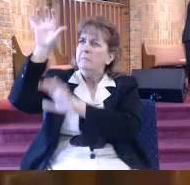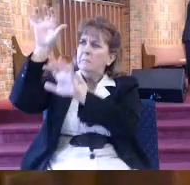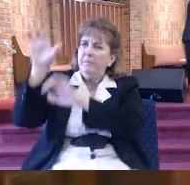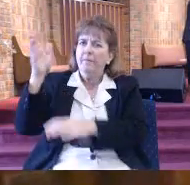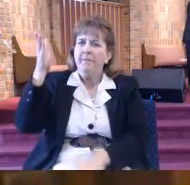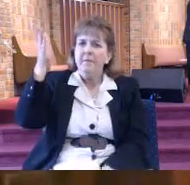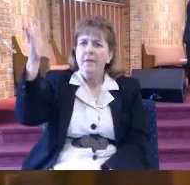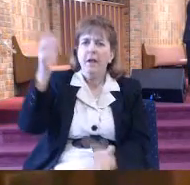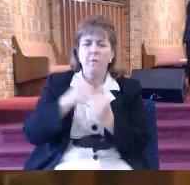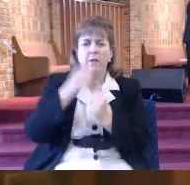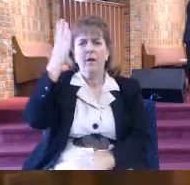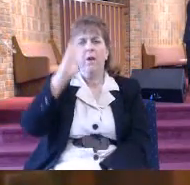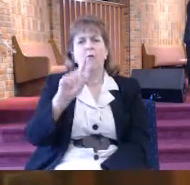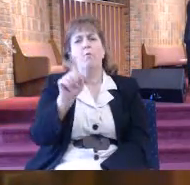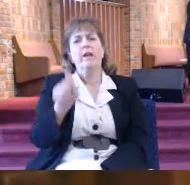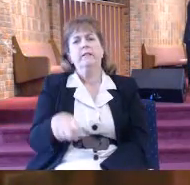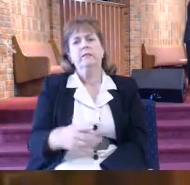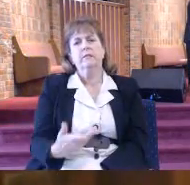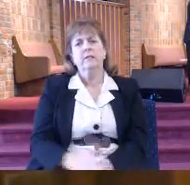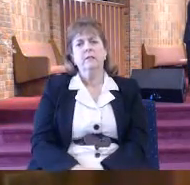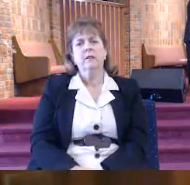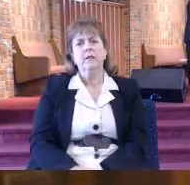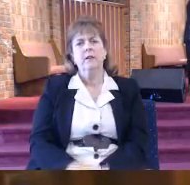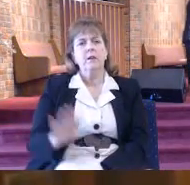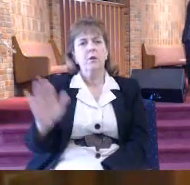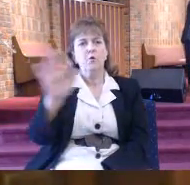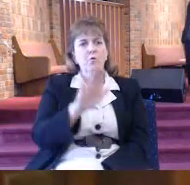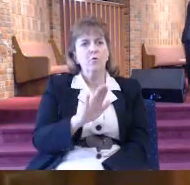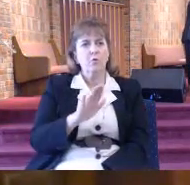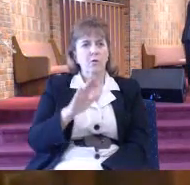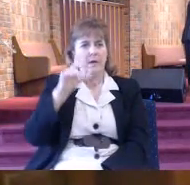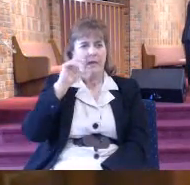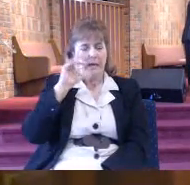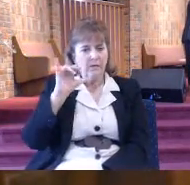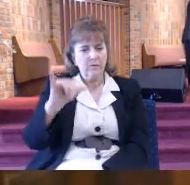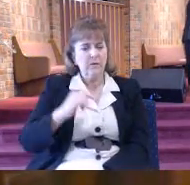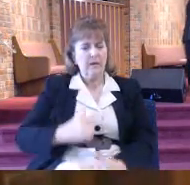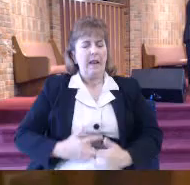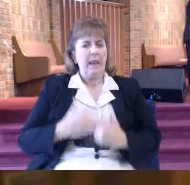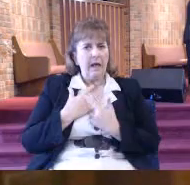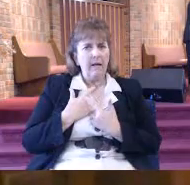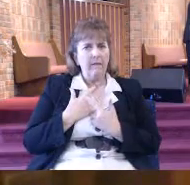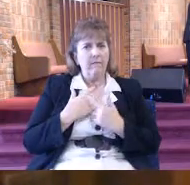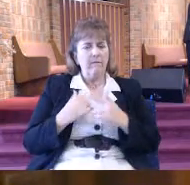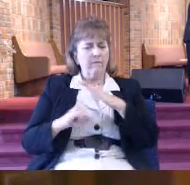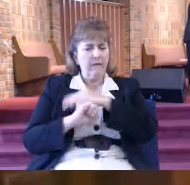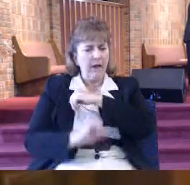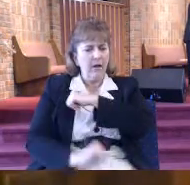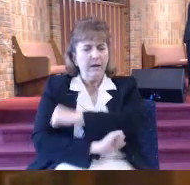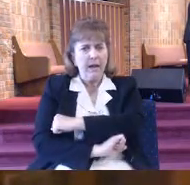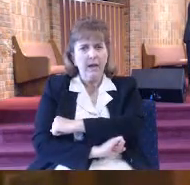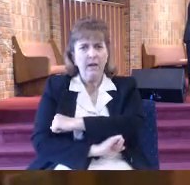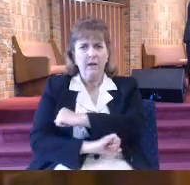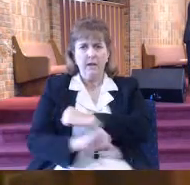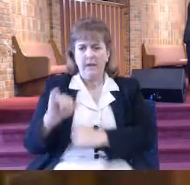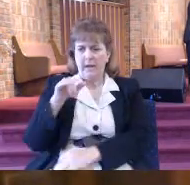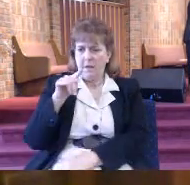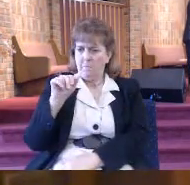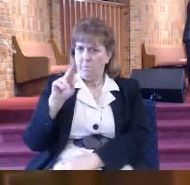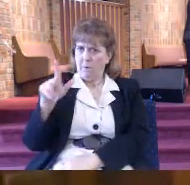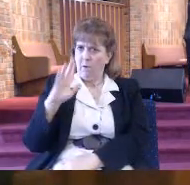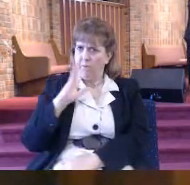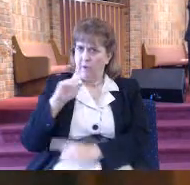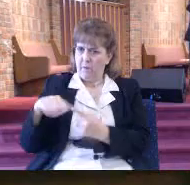with God? What kind of eternal life and the foundation for eternal life that Paul was talking about in 1 Timothy chapter